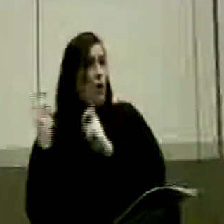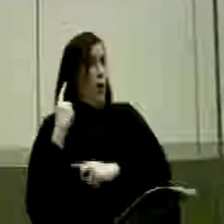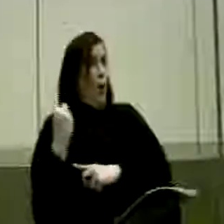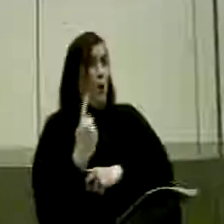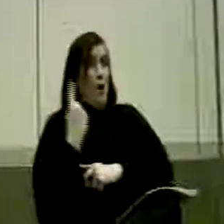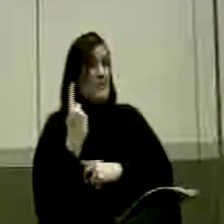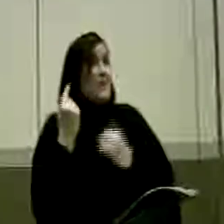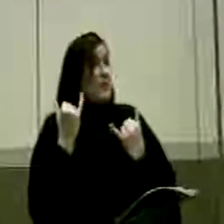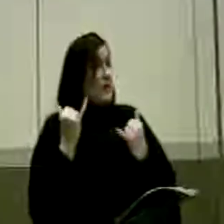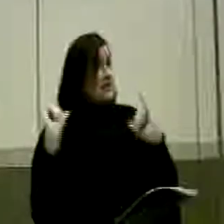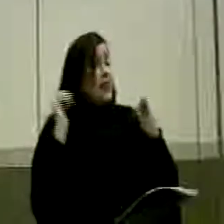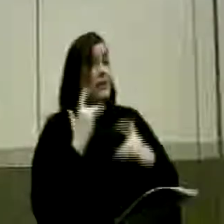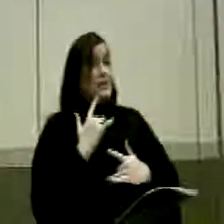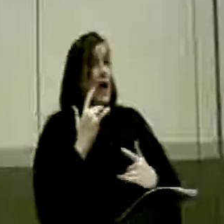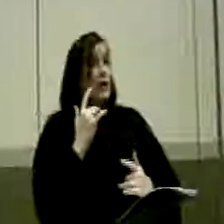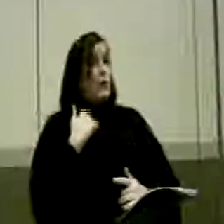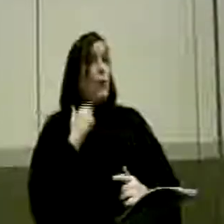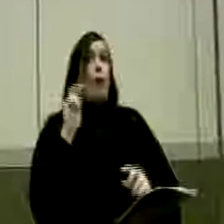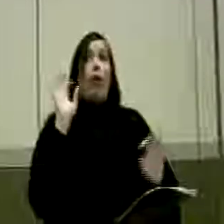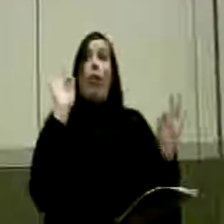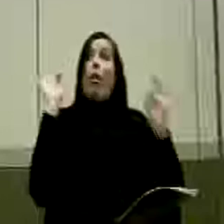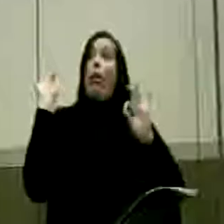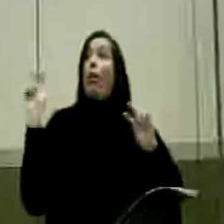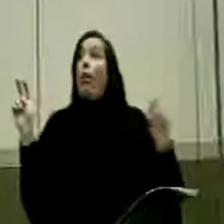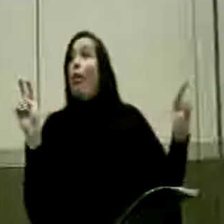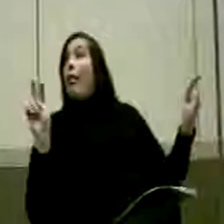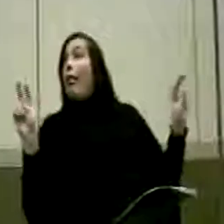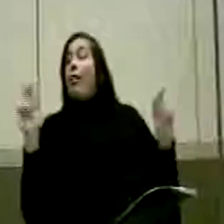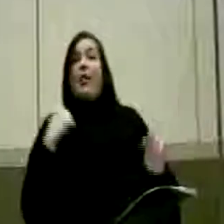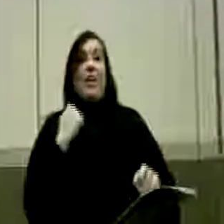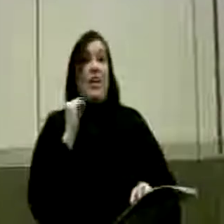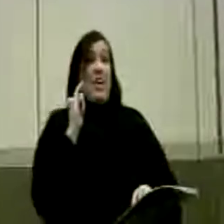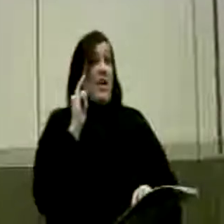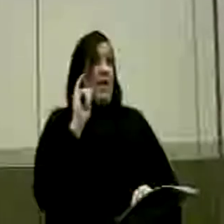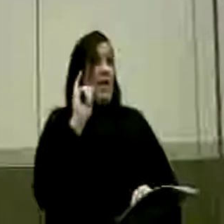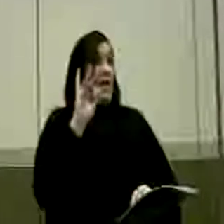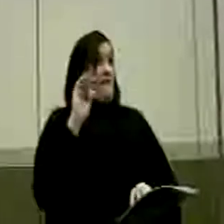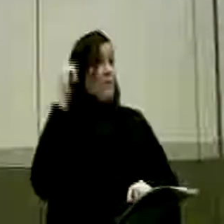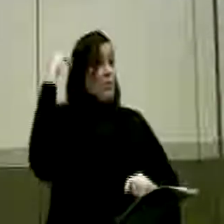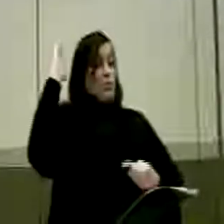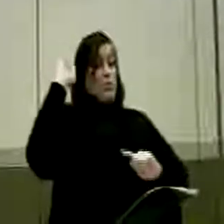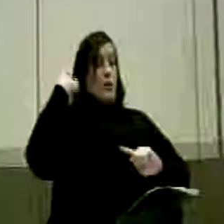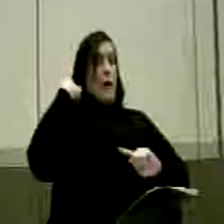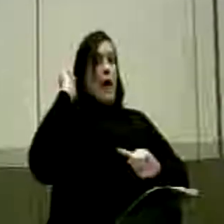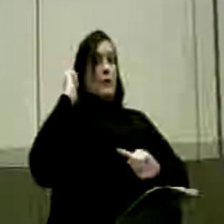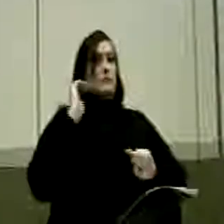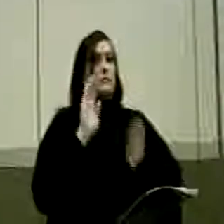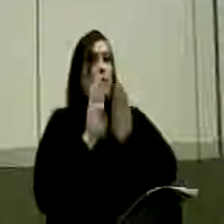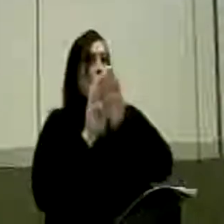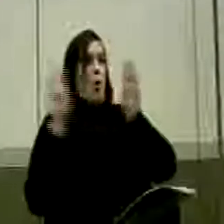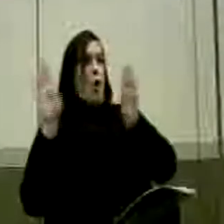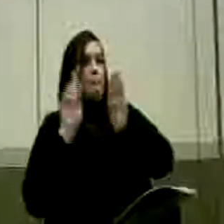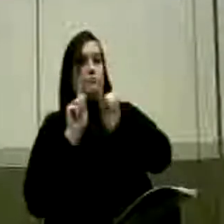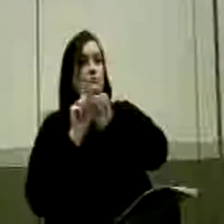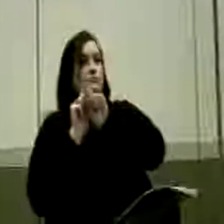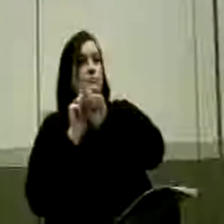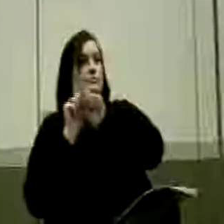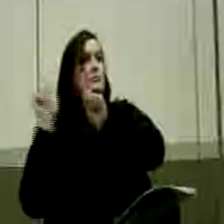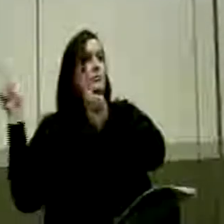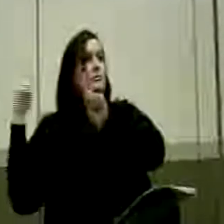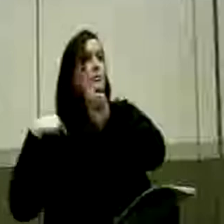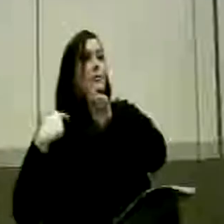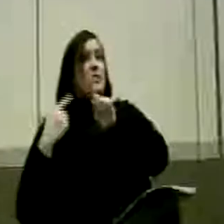they still tend to look around, no matter if their backs are against a wall that's not moving, you know, they still tend to just kind